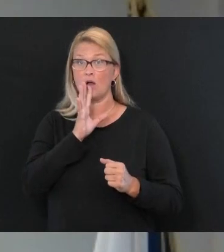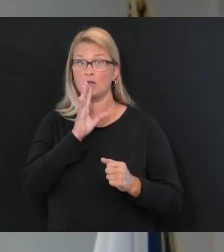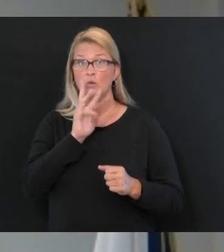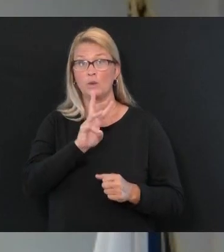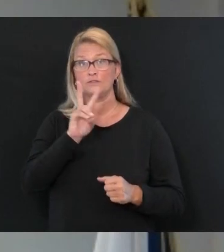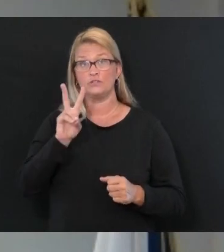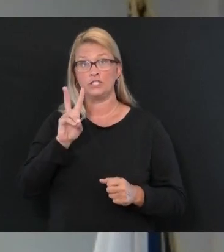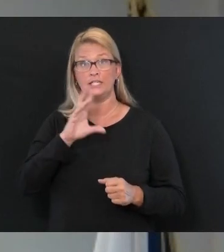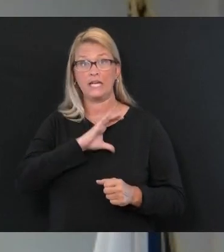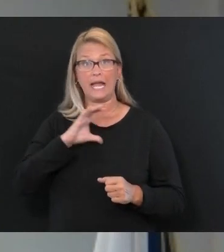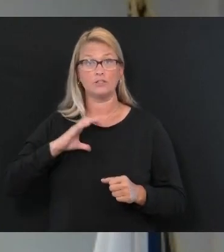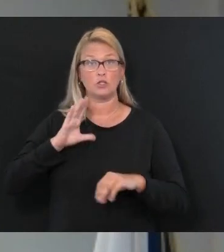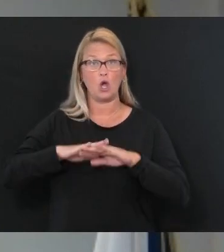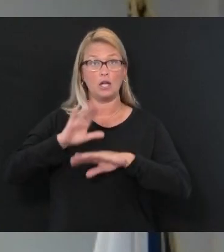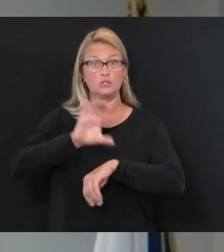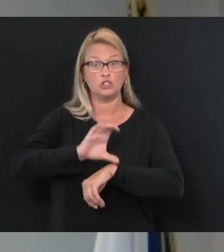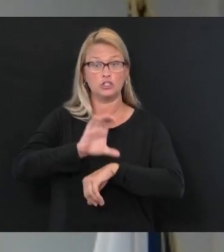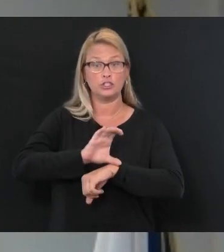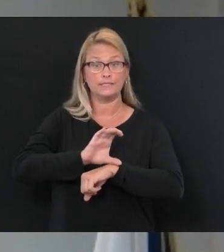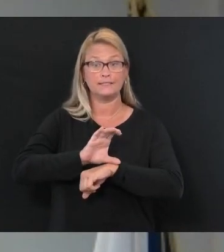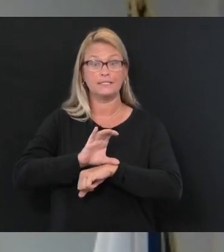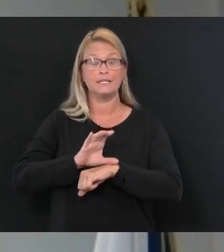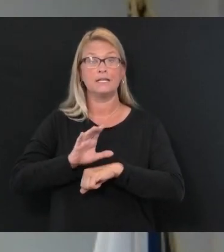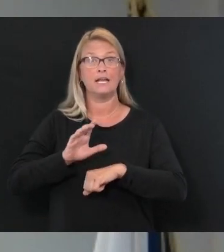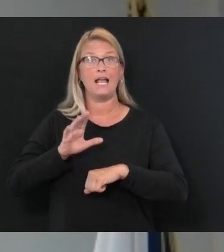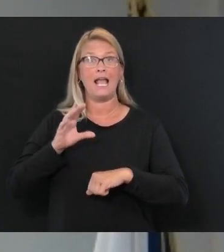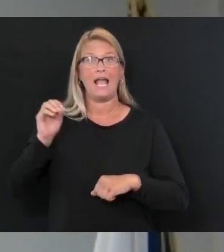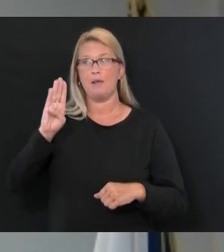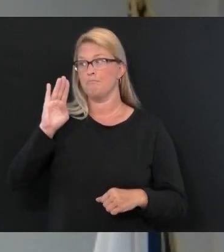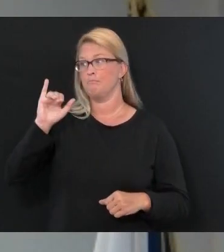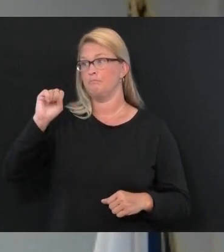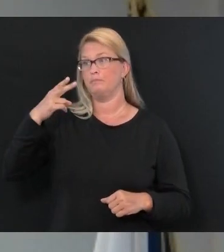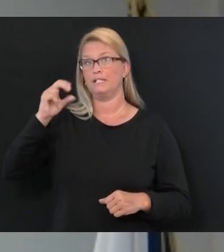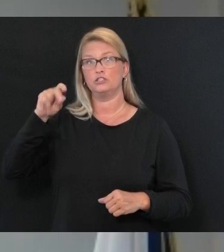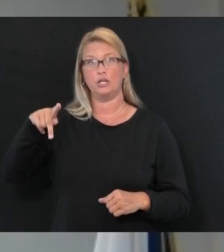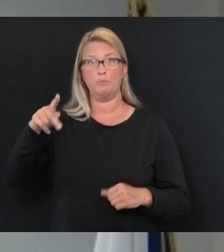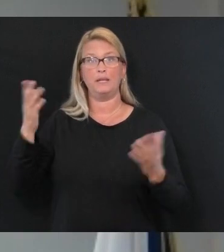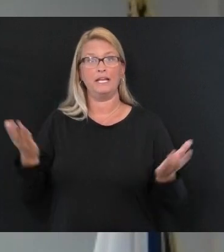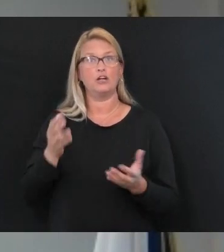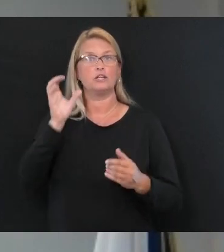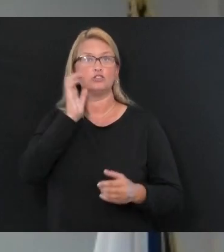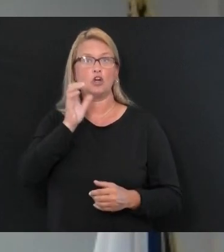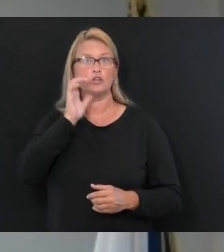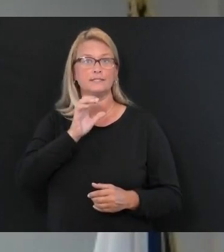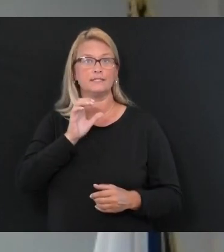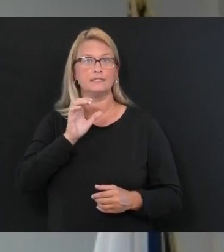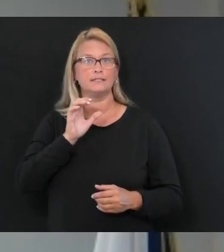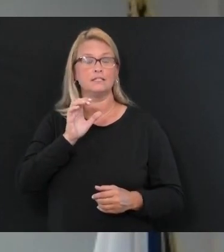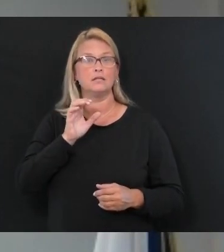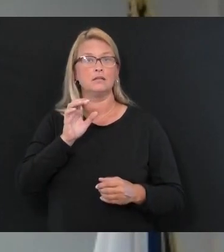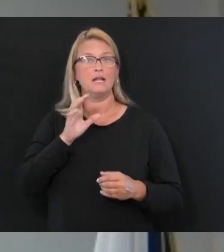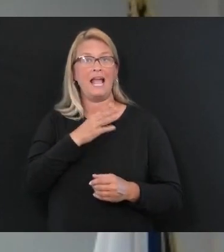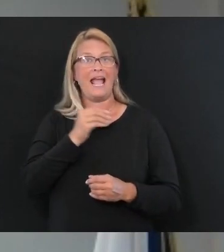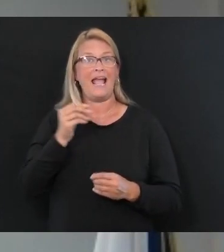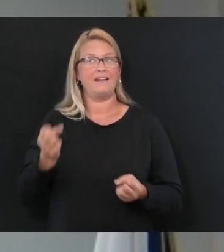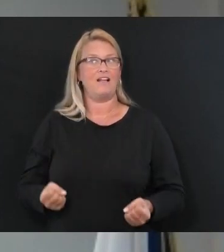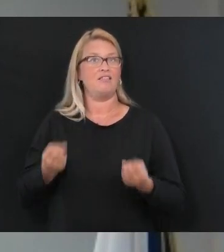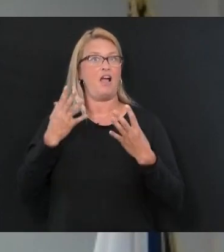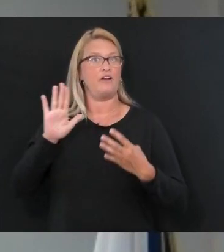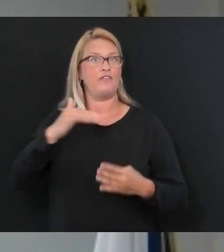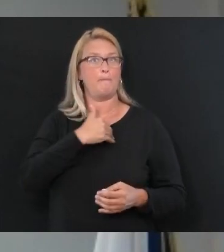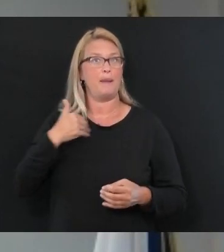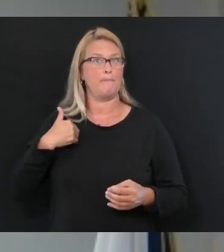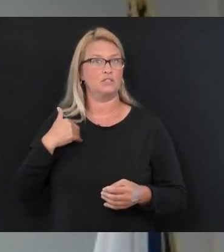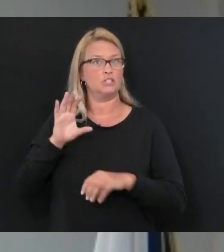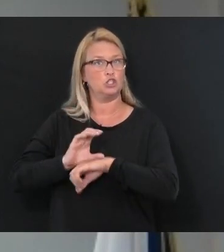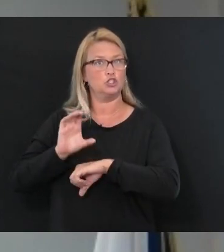Virginia Council on Churches and Bishop Steiner Ball here in Charleston, and a lot of the church members did